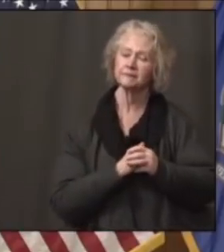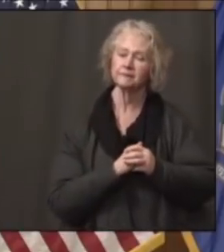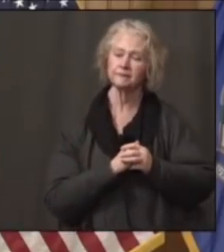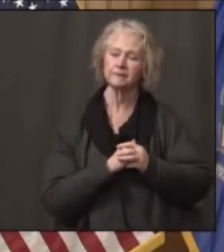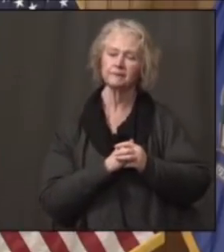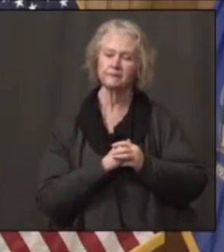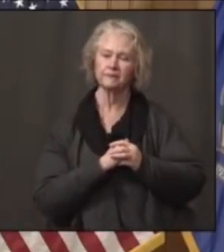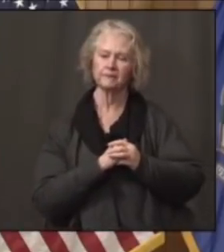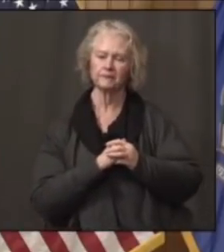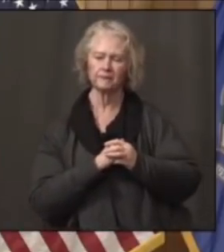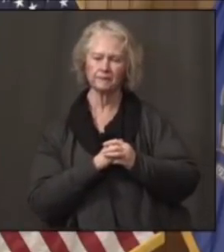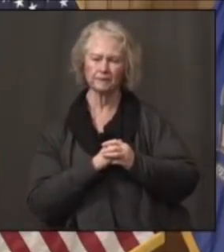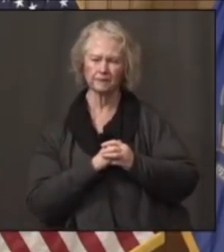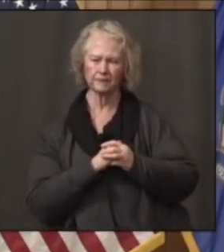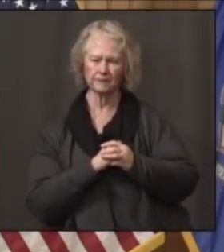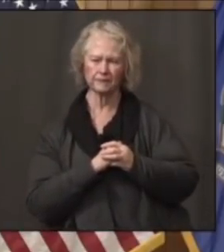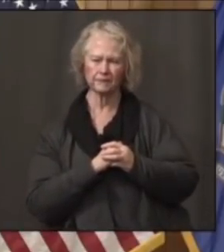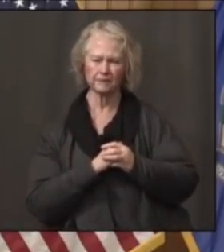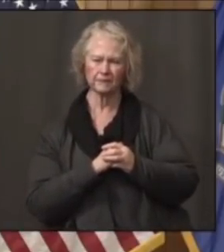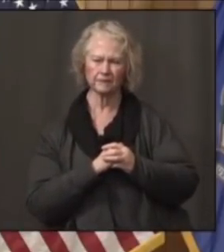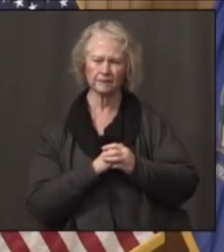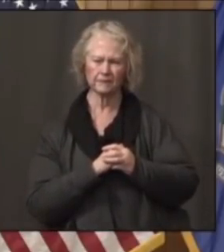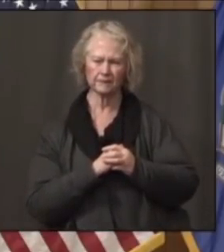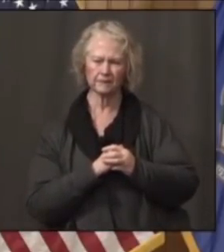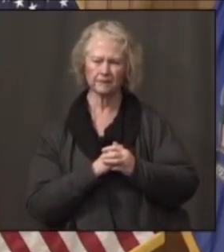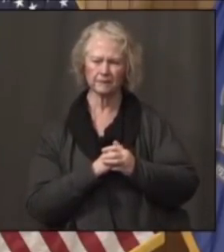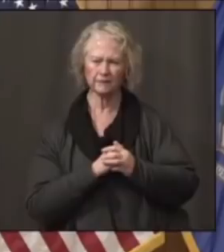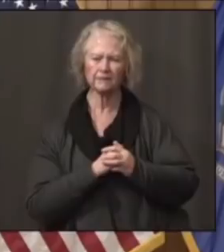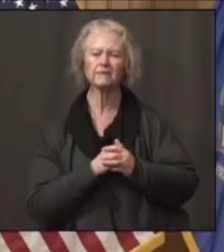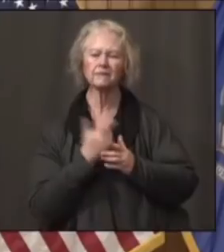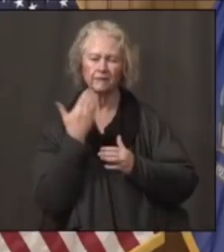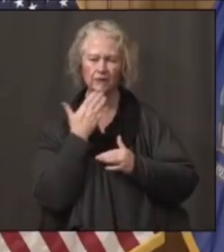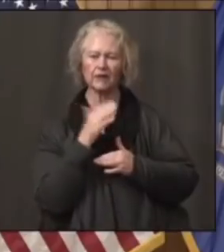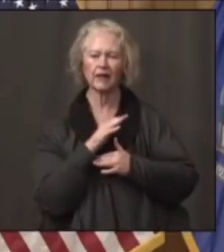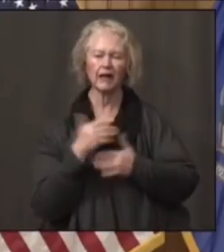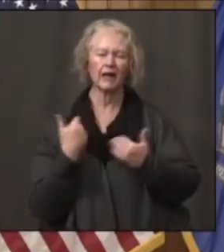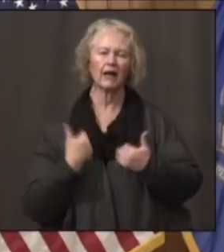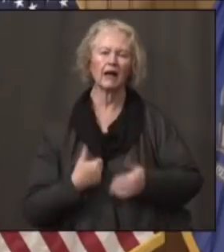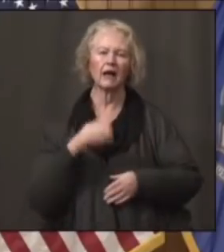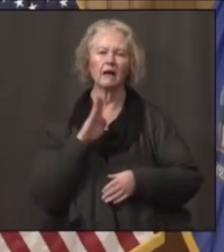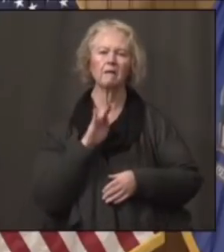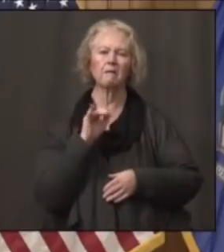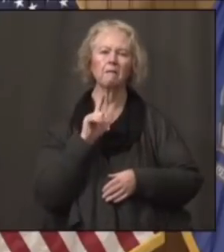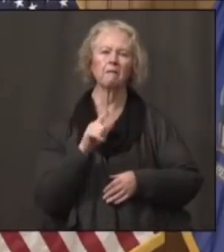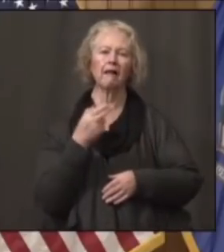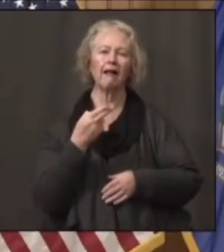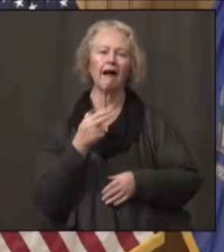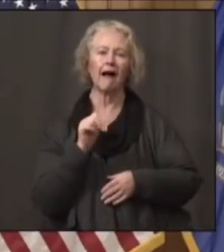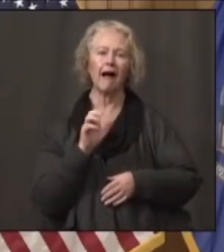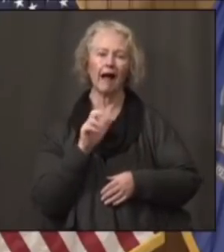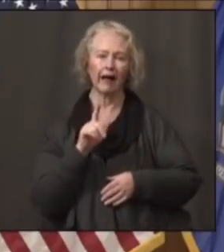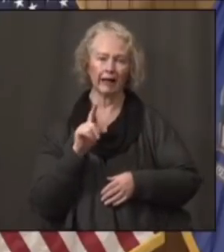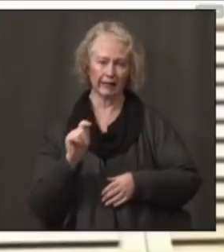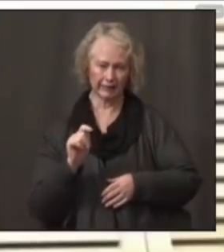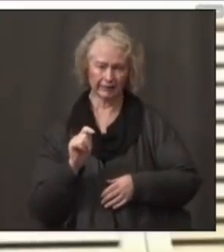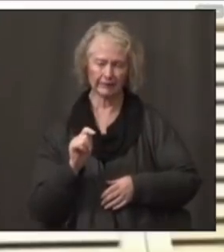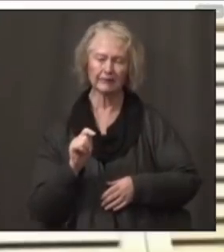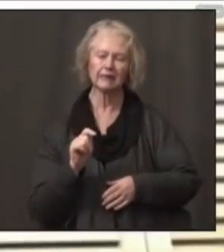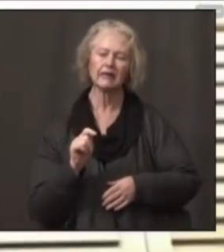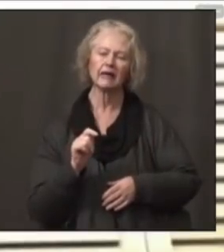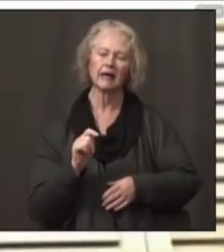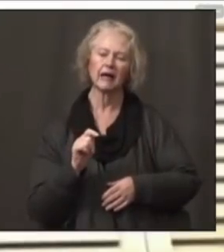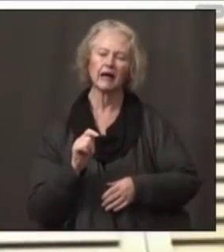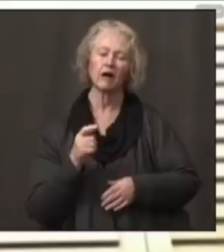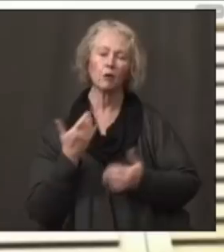Bill, you want to jump on that one? Sure, I'll take it. Good evening, everyone. Bill Hackett, State Emergency Management Director. Today,